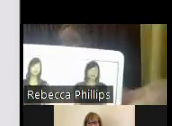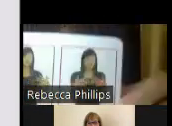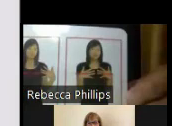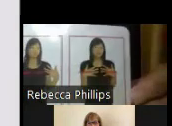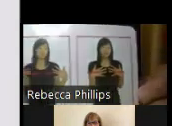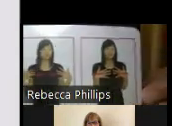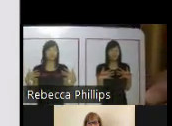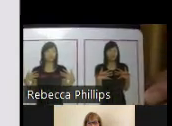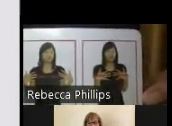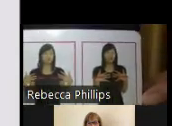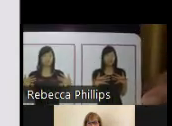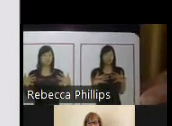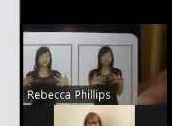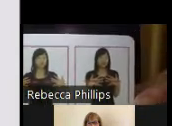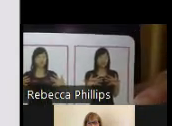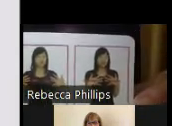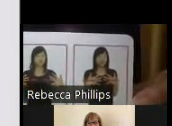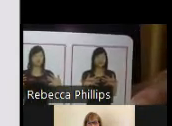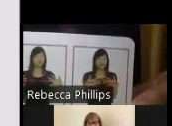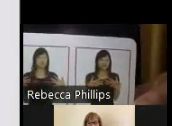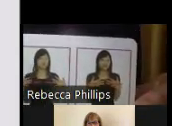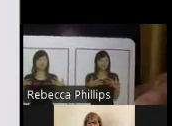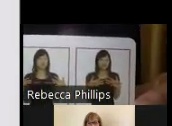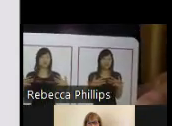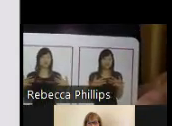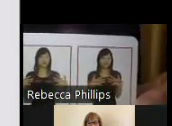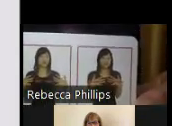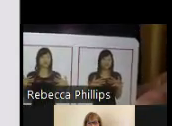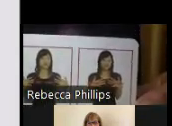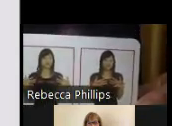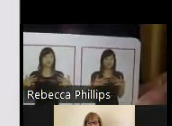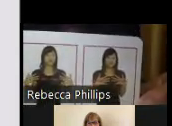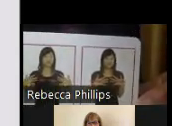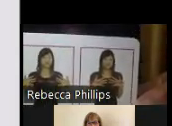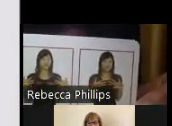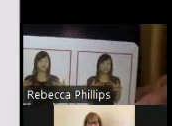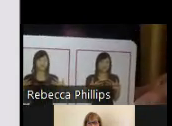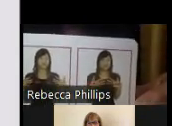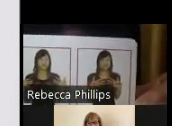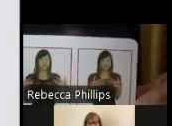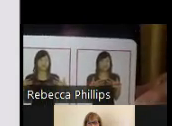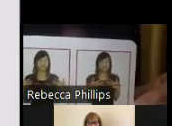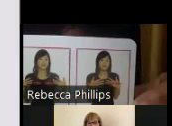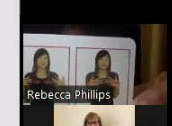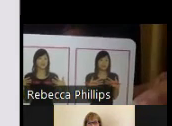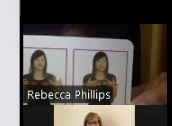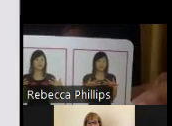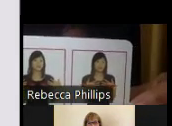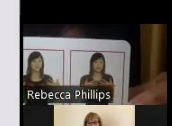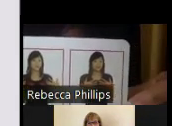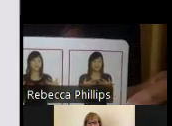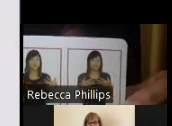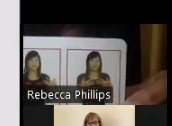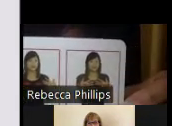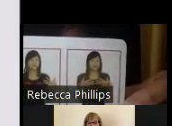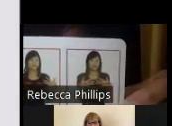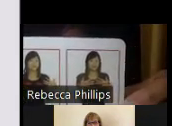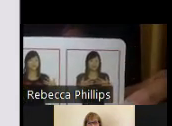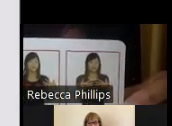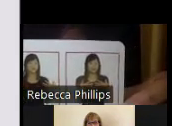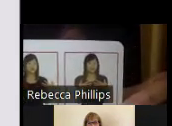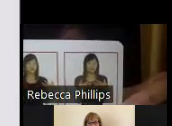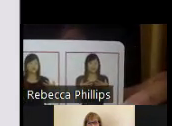Let me get it in. This is afraid. So move both hands towards center of